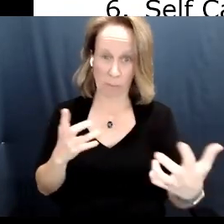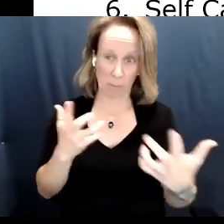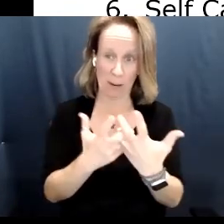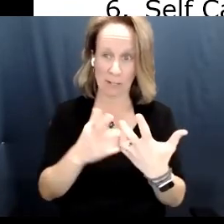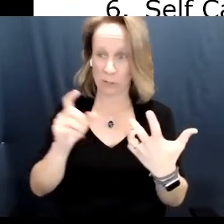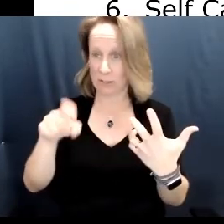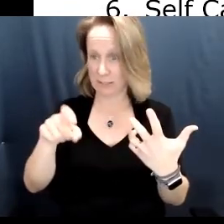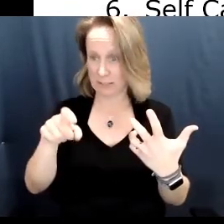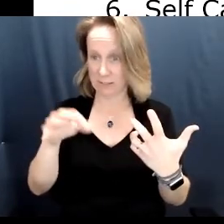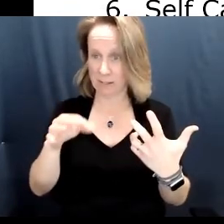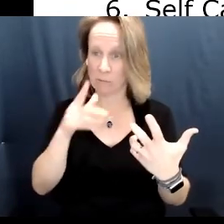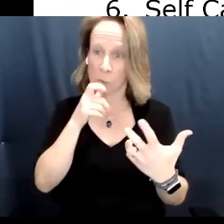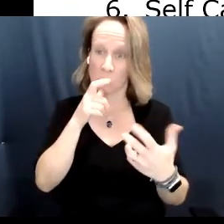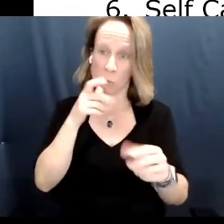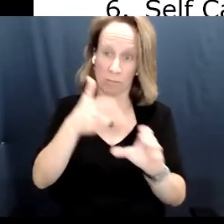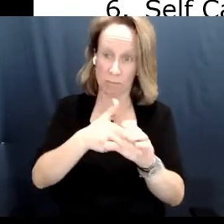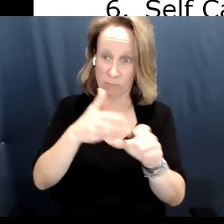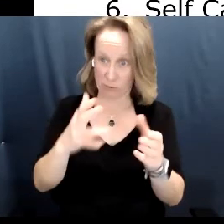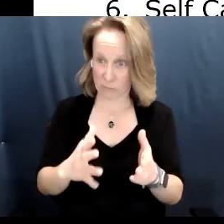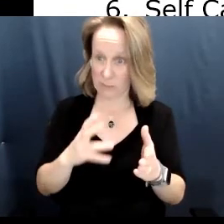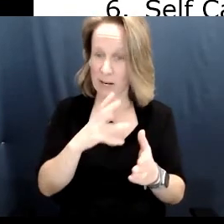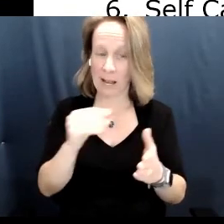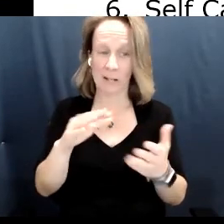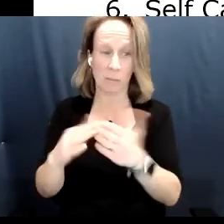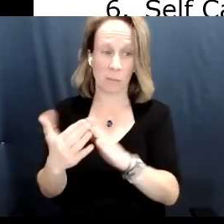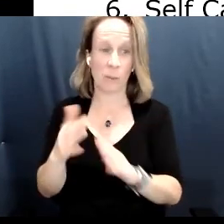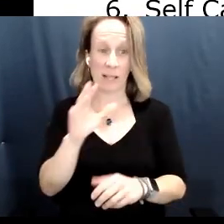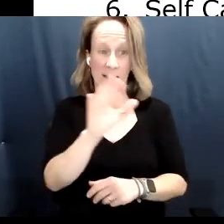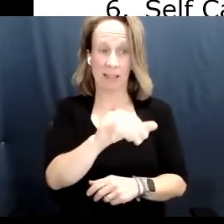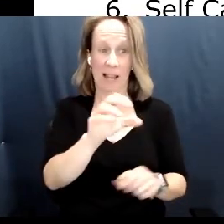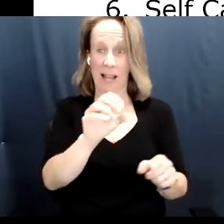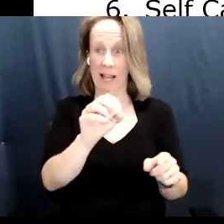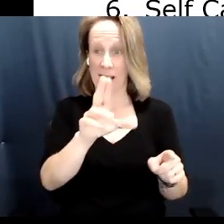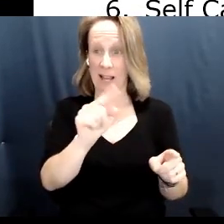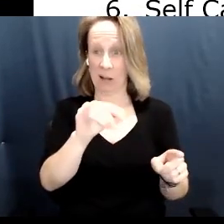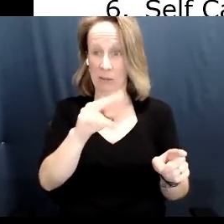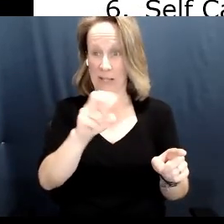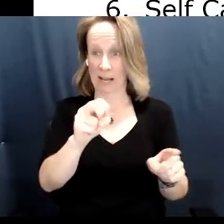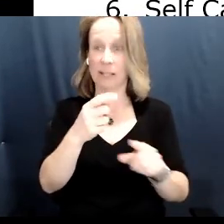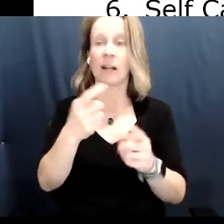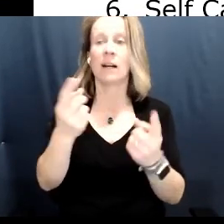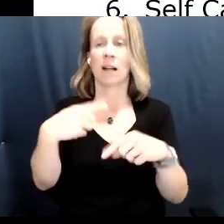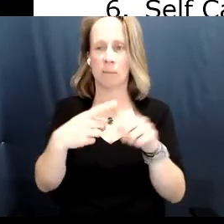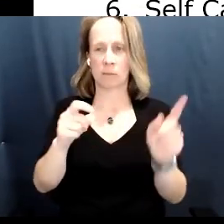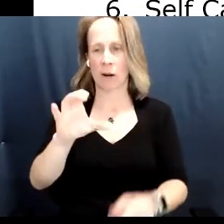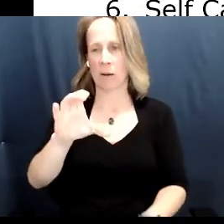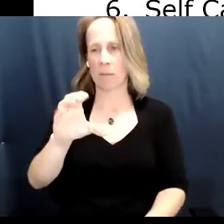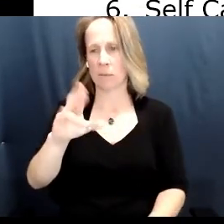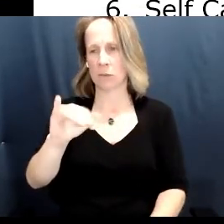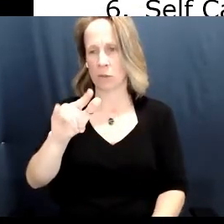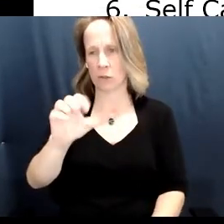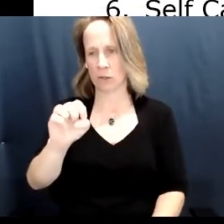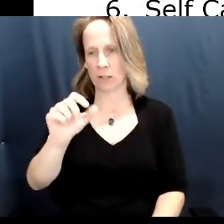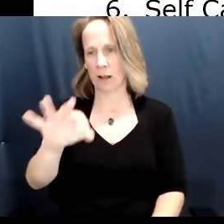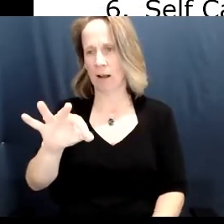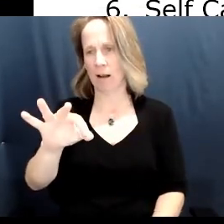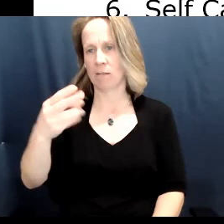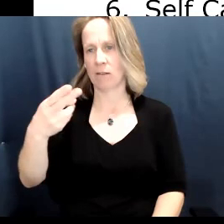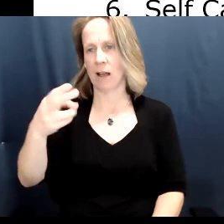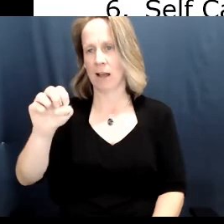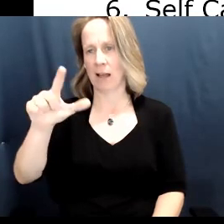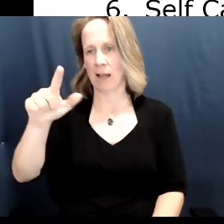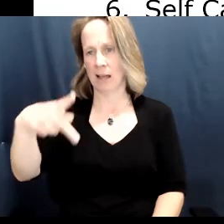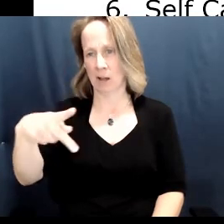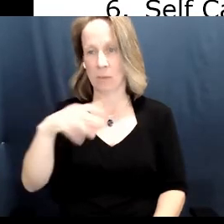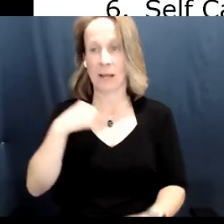community. This outline specifically comes straight from Circle of Hope, and I even put the page number so you can go directly to it.